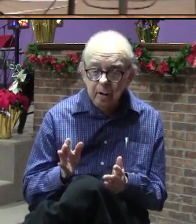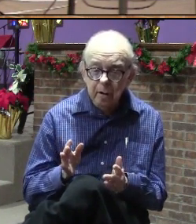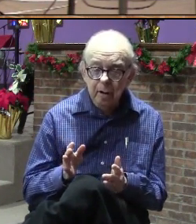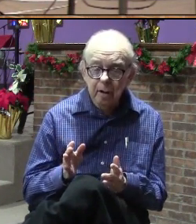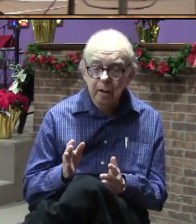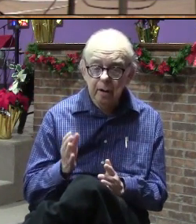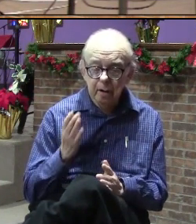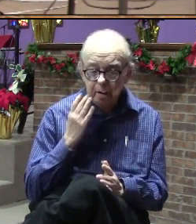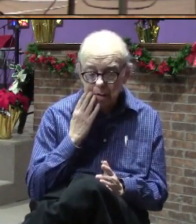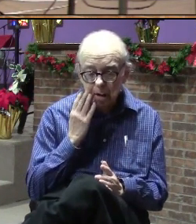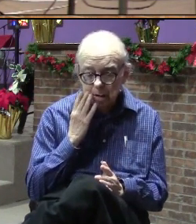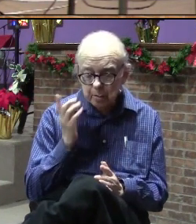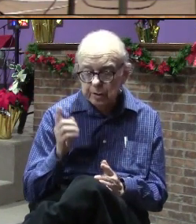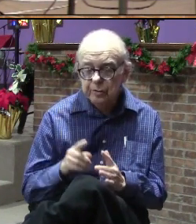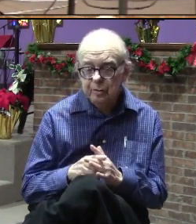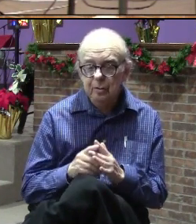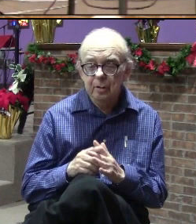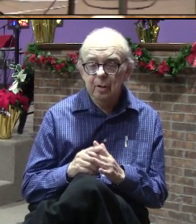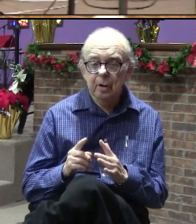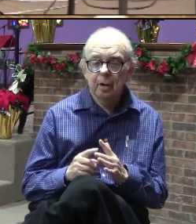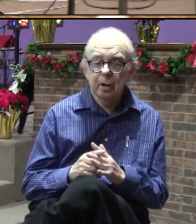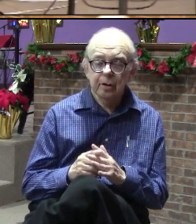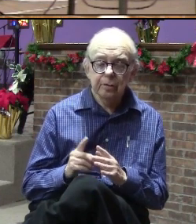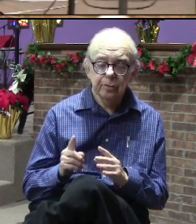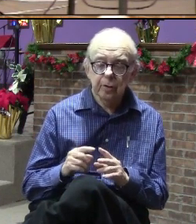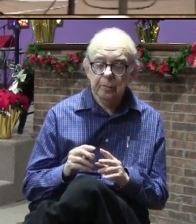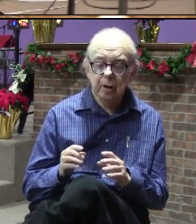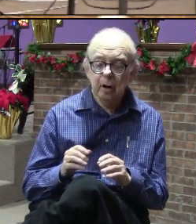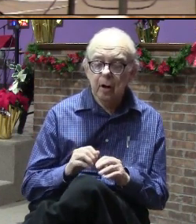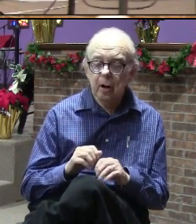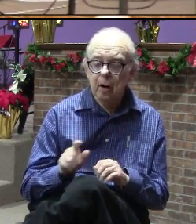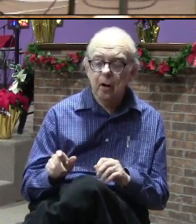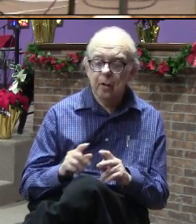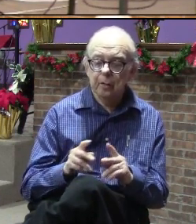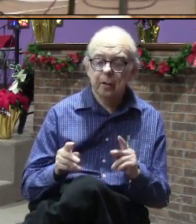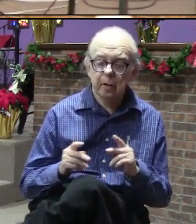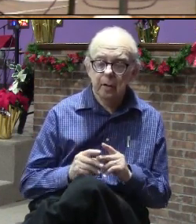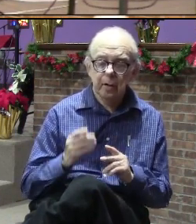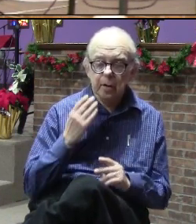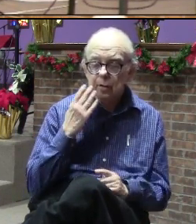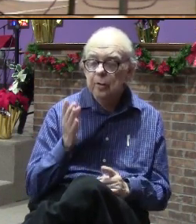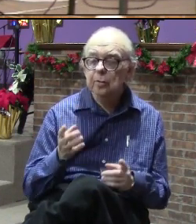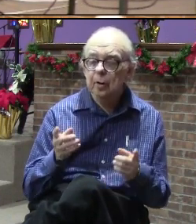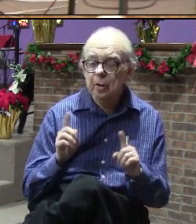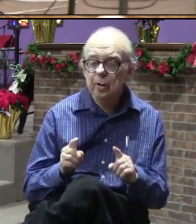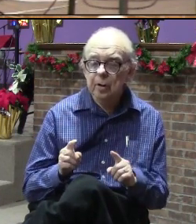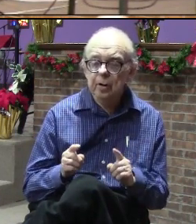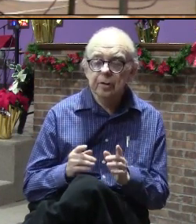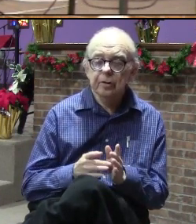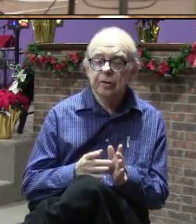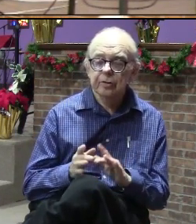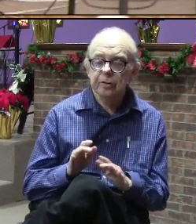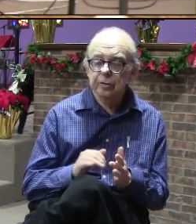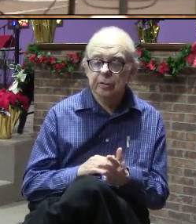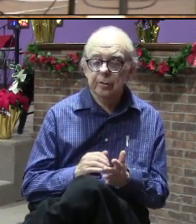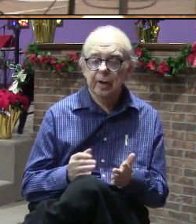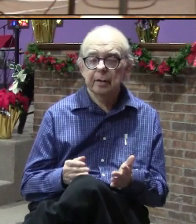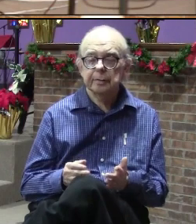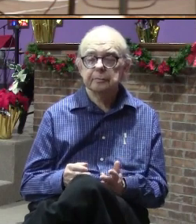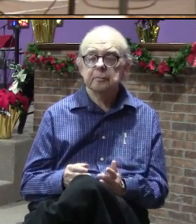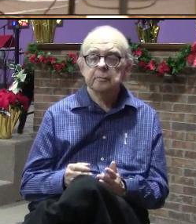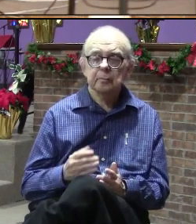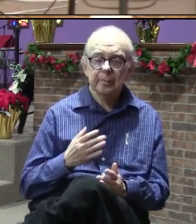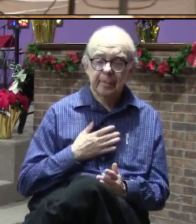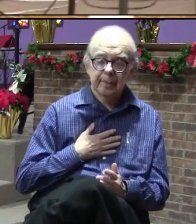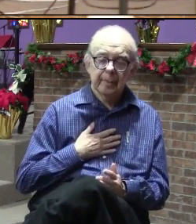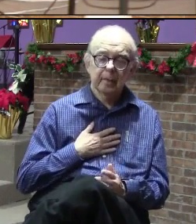I do know where he's going to show up. He's going to show up everywhere. But I don't know when he's going to do it. And so